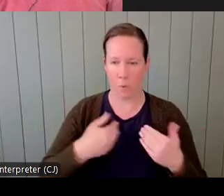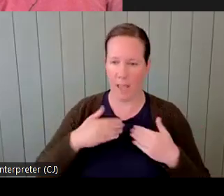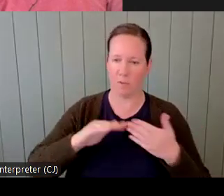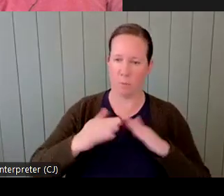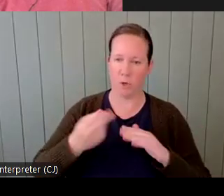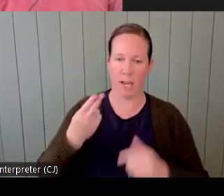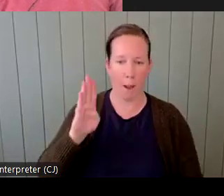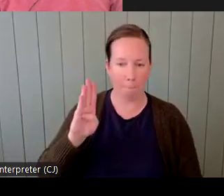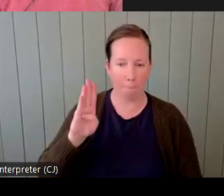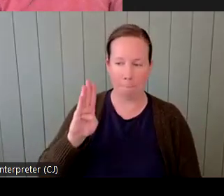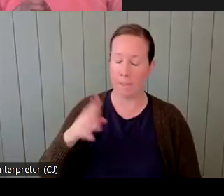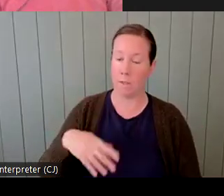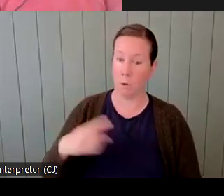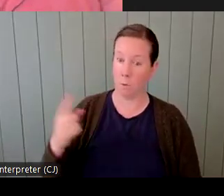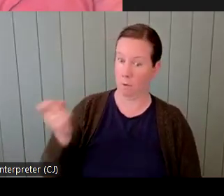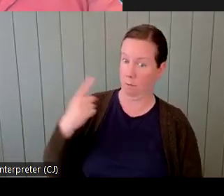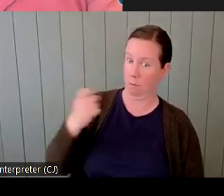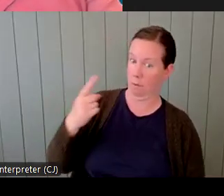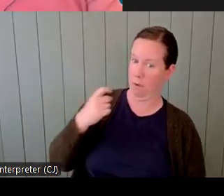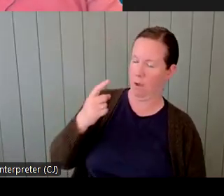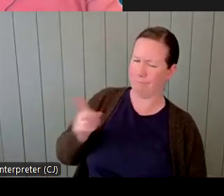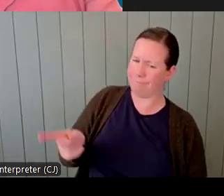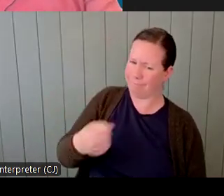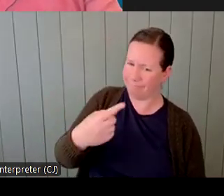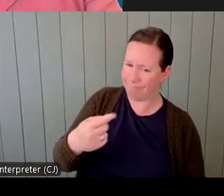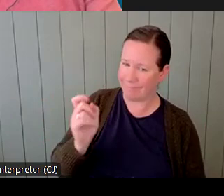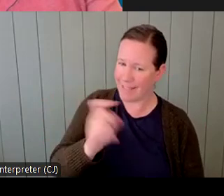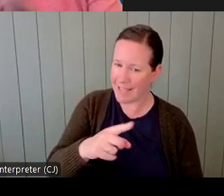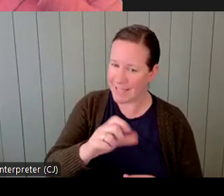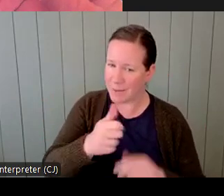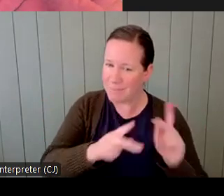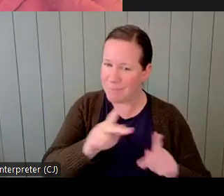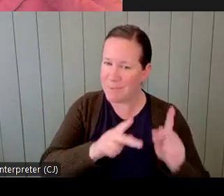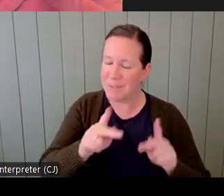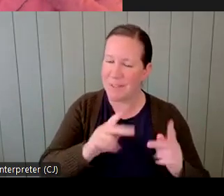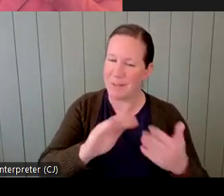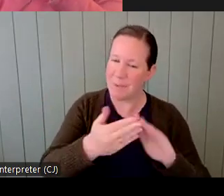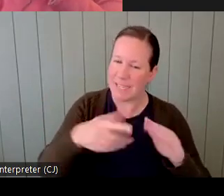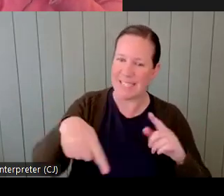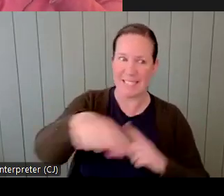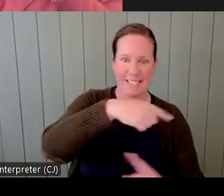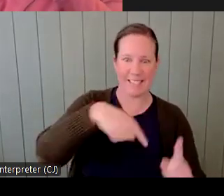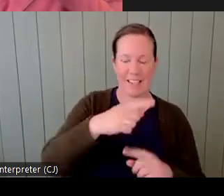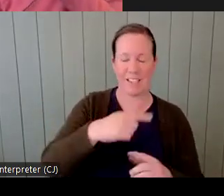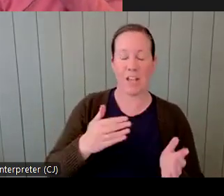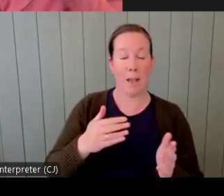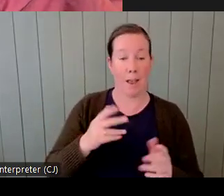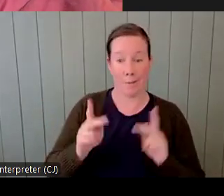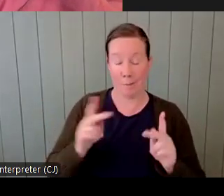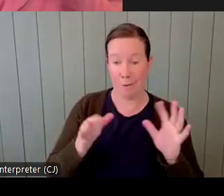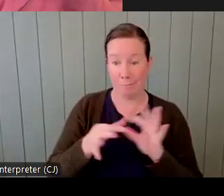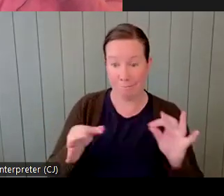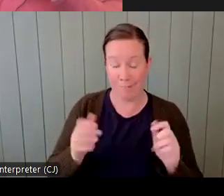because Okay. one of the things that we hear all the time is, I don't know, there were so many other folks like me also in the